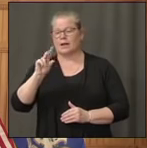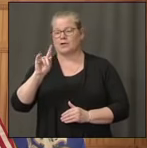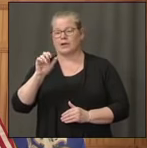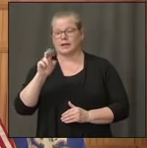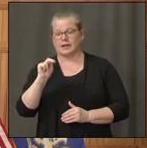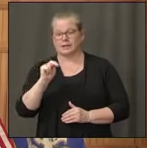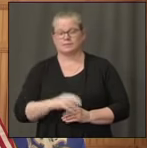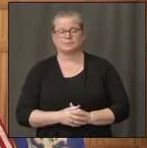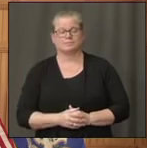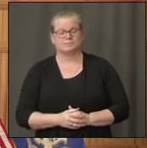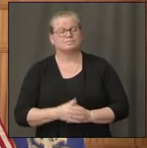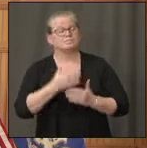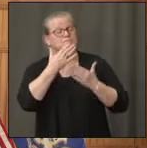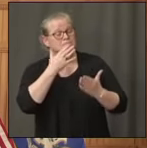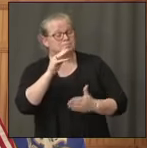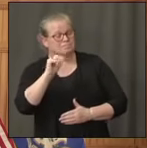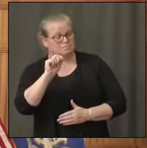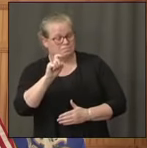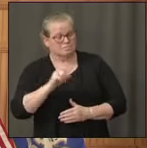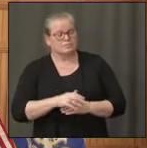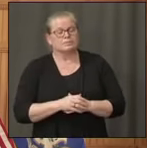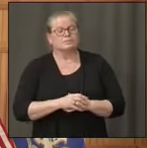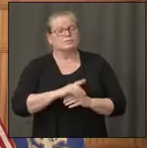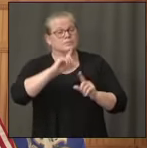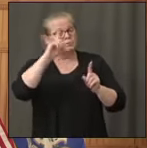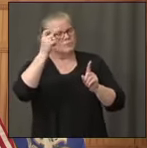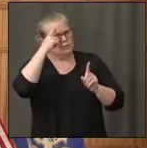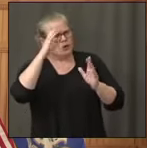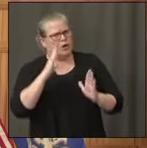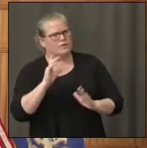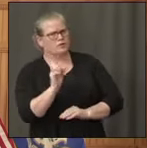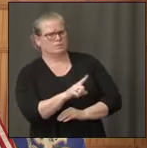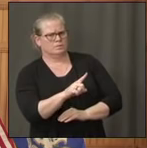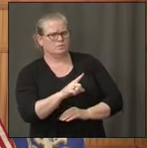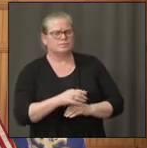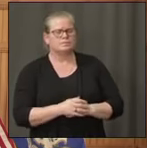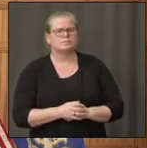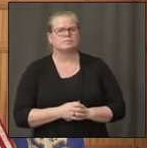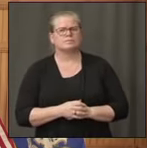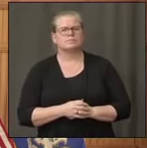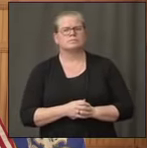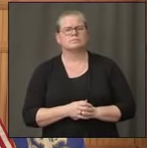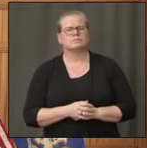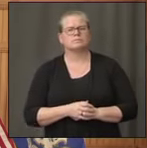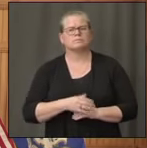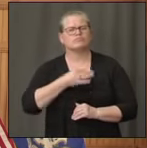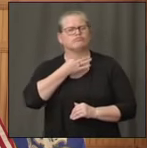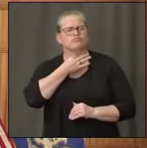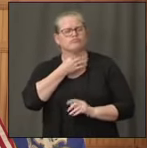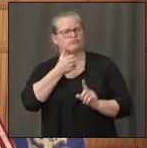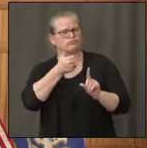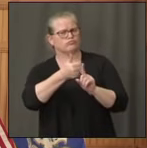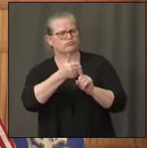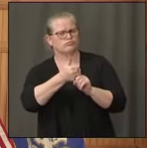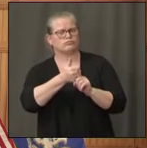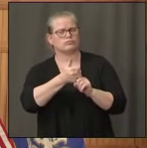Thank you, Max. Governor, I was wondering if you and your team there could share